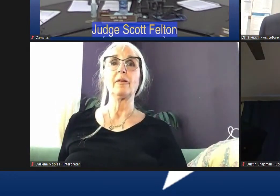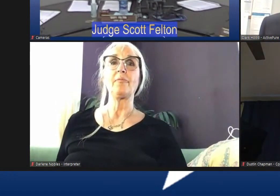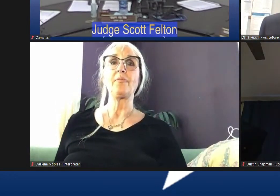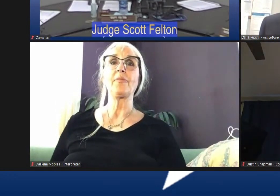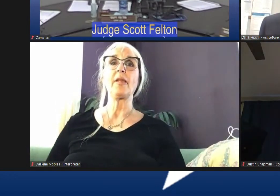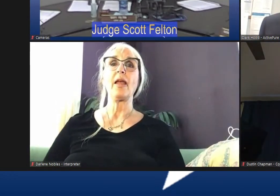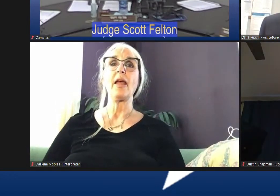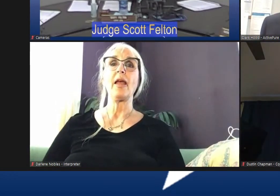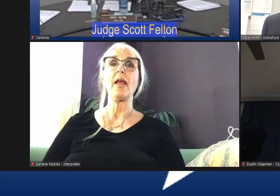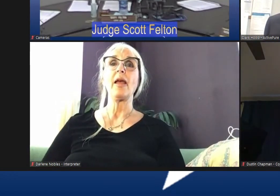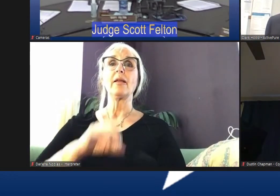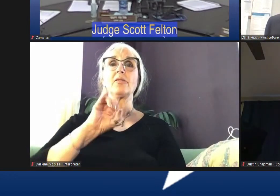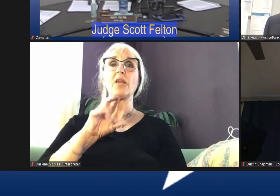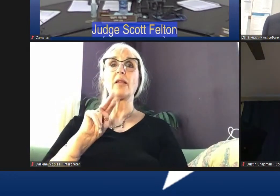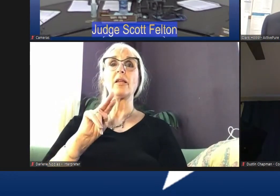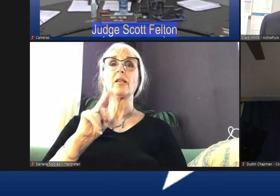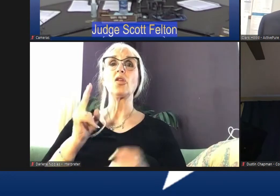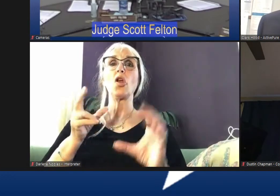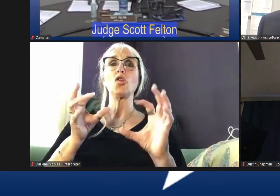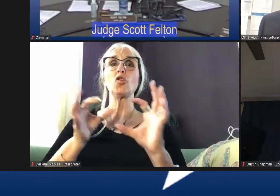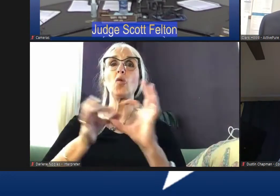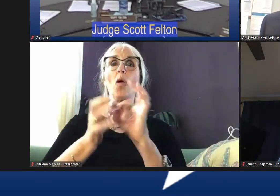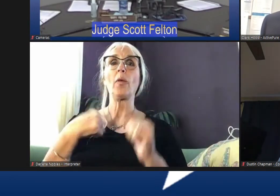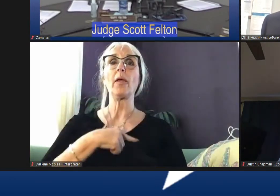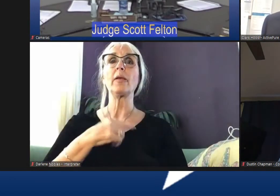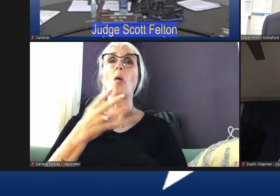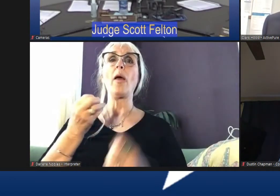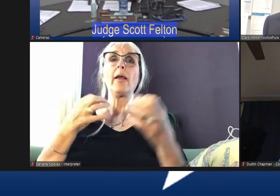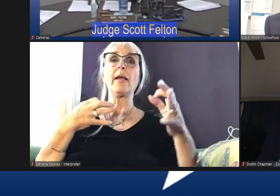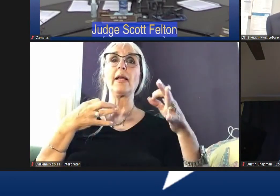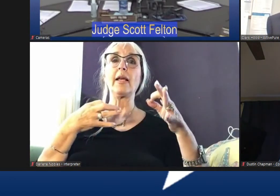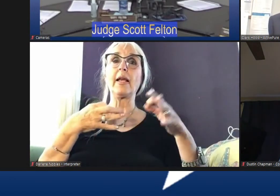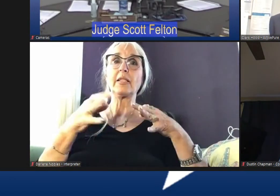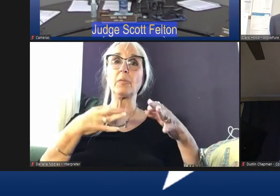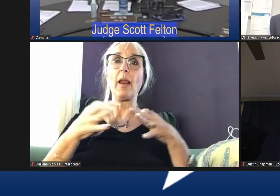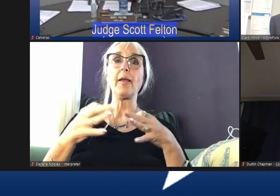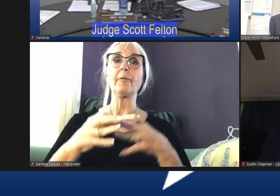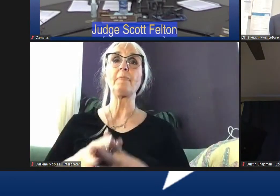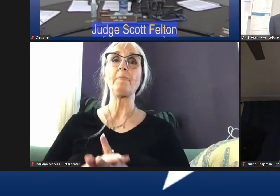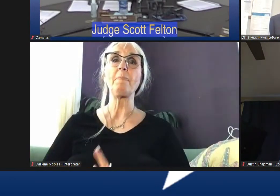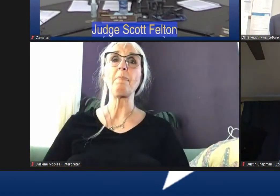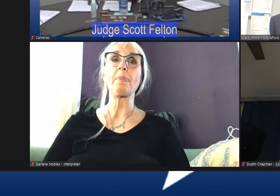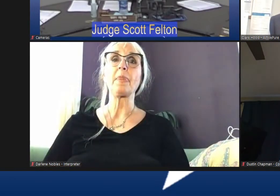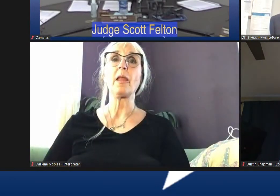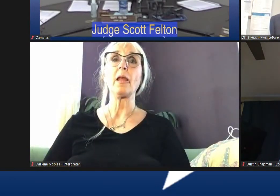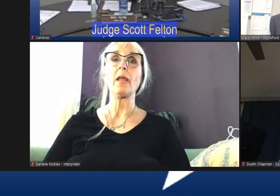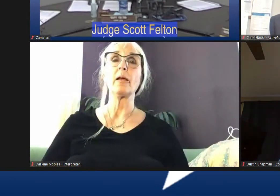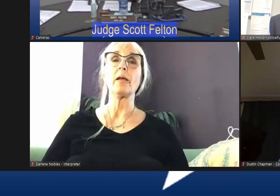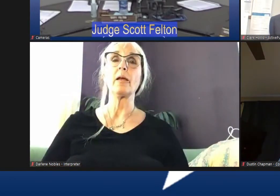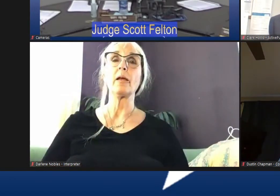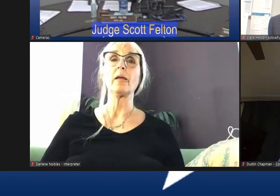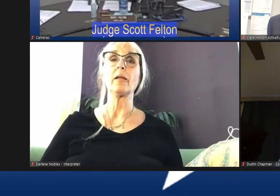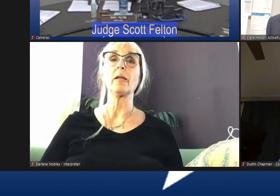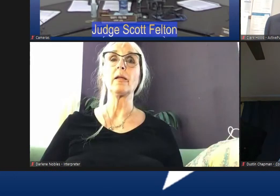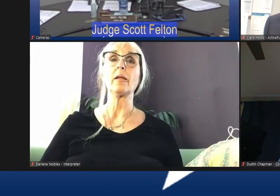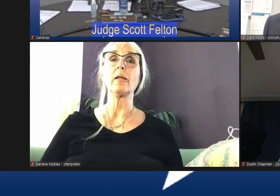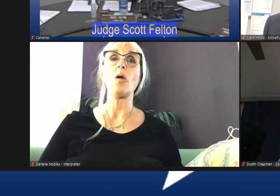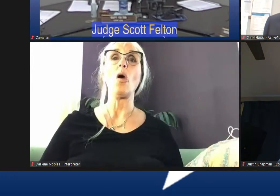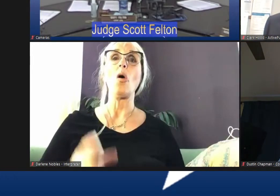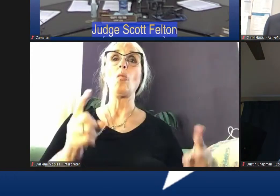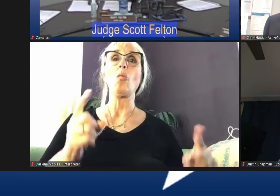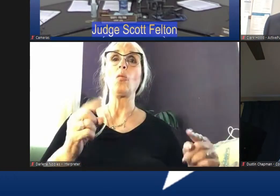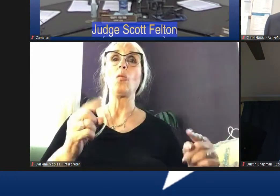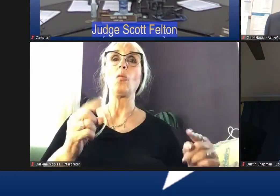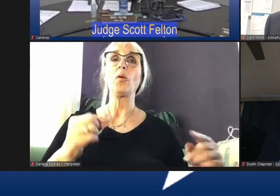kind of explain the path to go. This report, and you have it, and